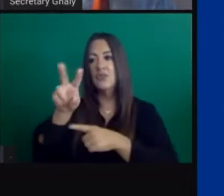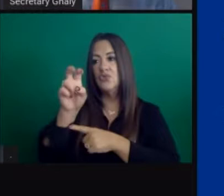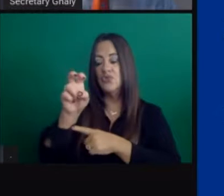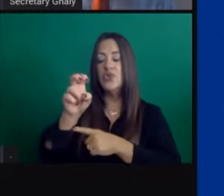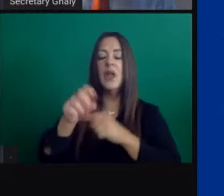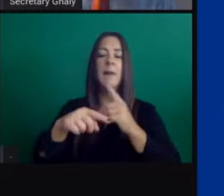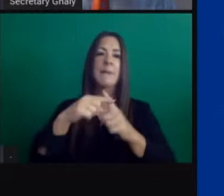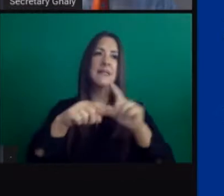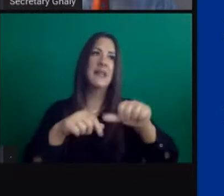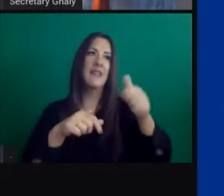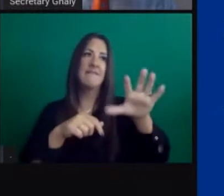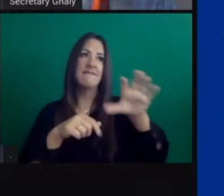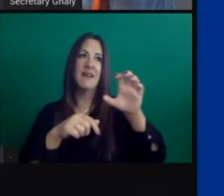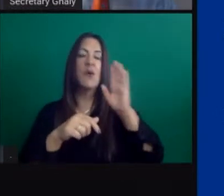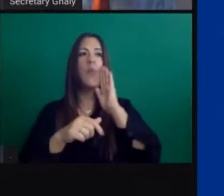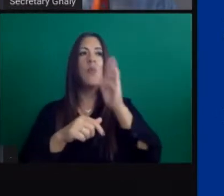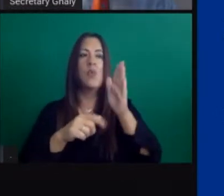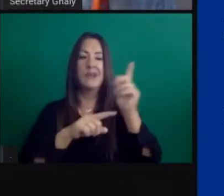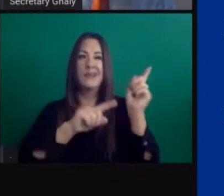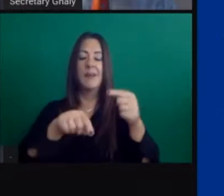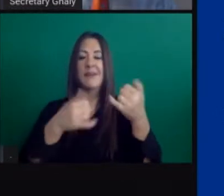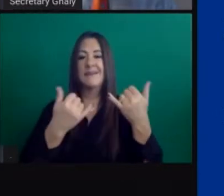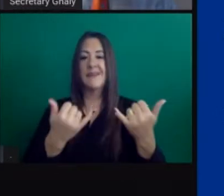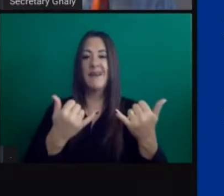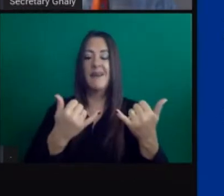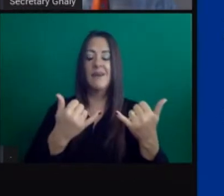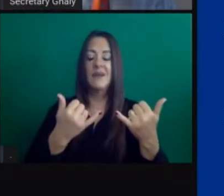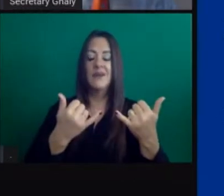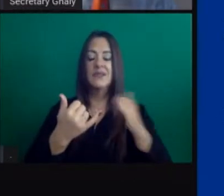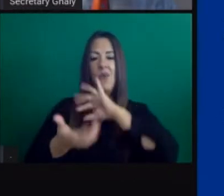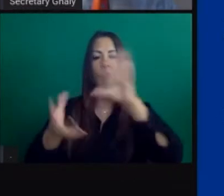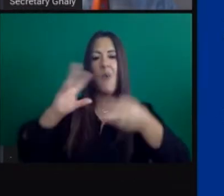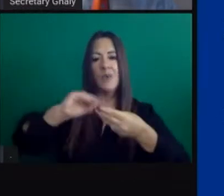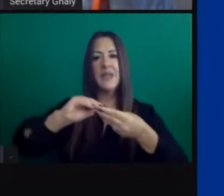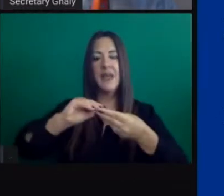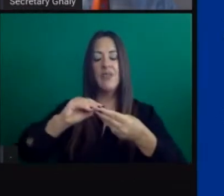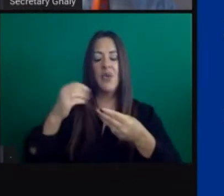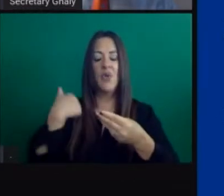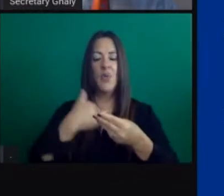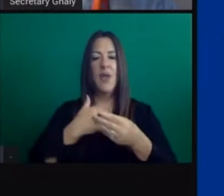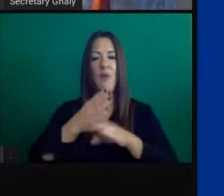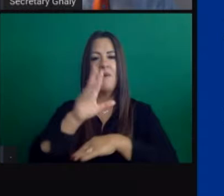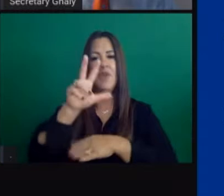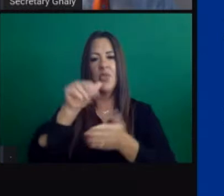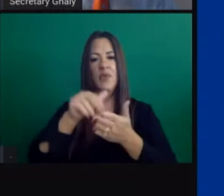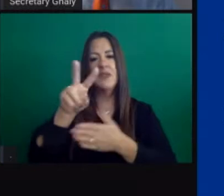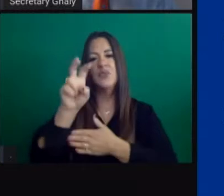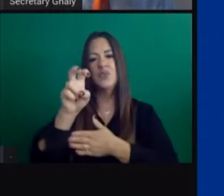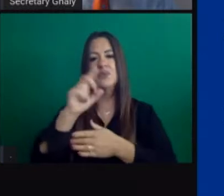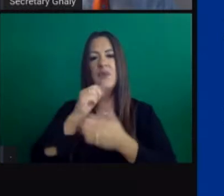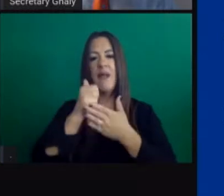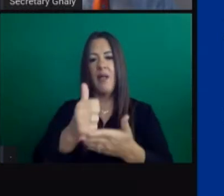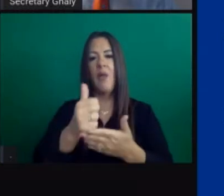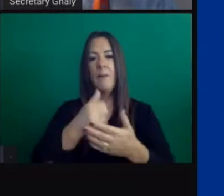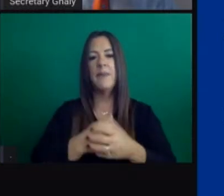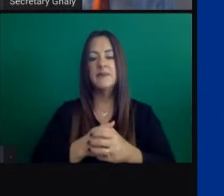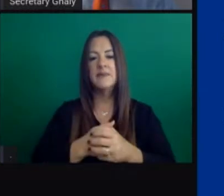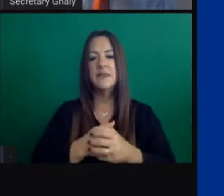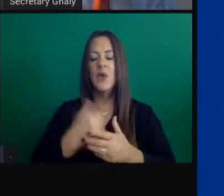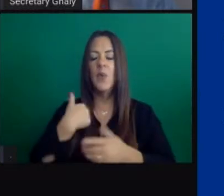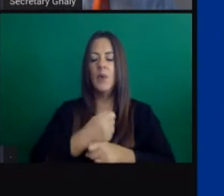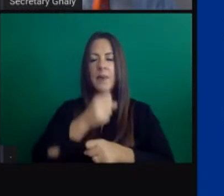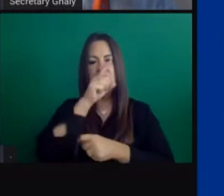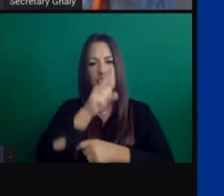500 coming now. We continue to stand up the alternate care sites, ensuring that they are there